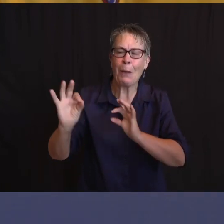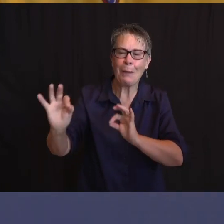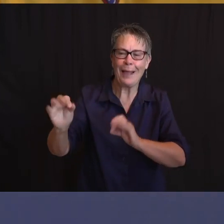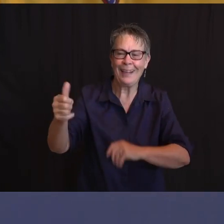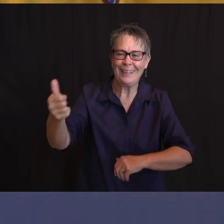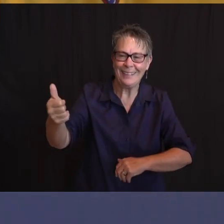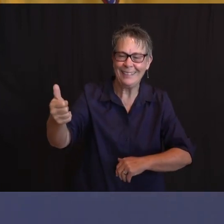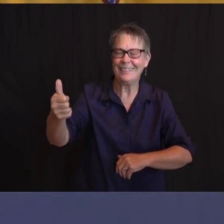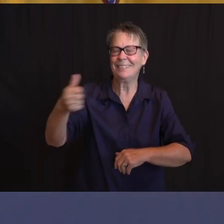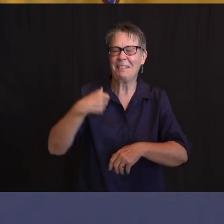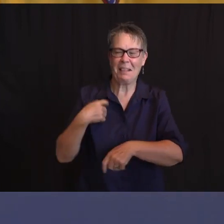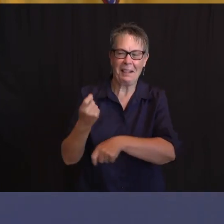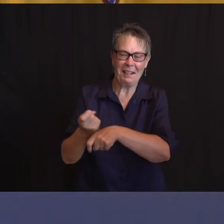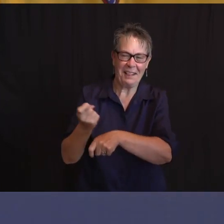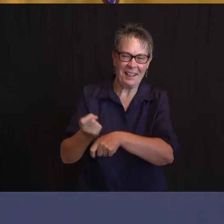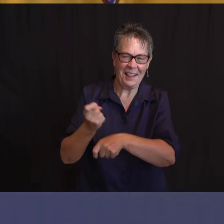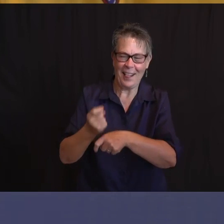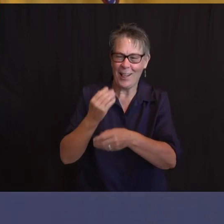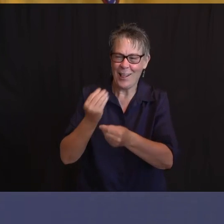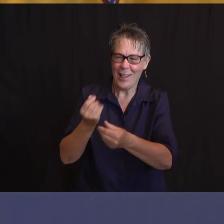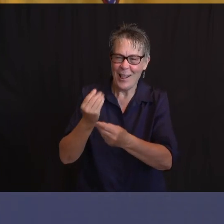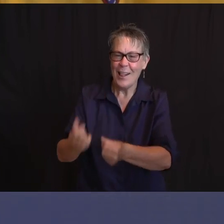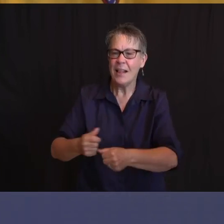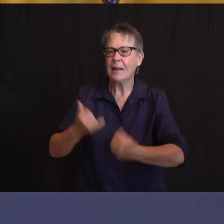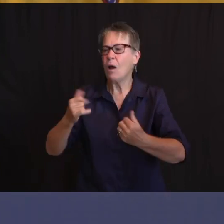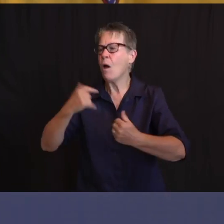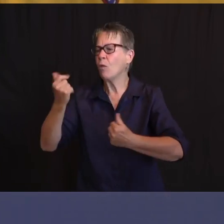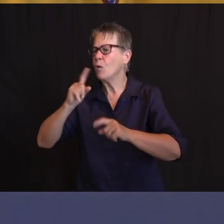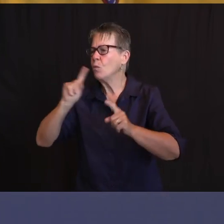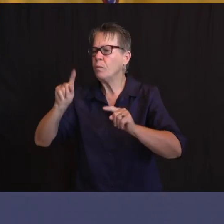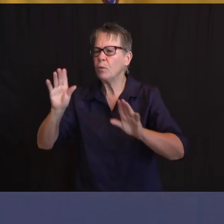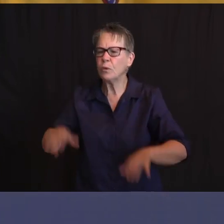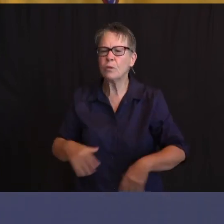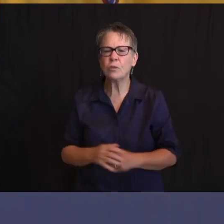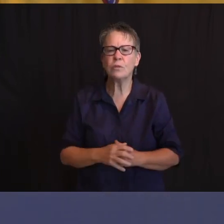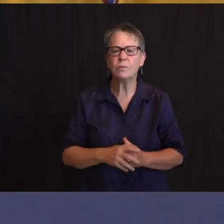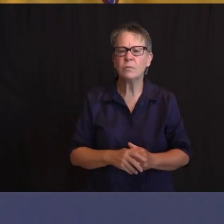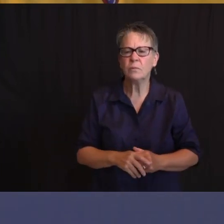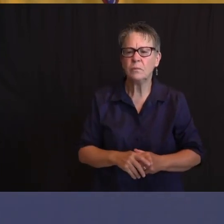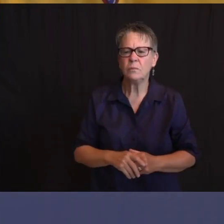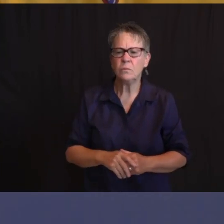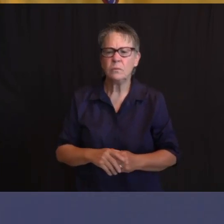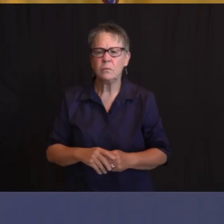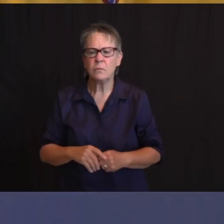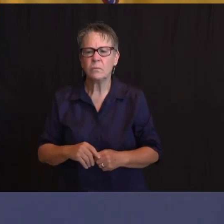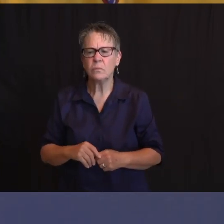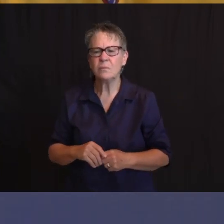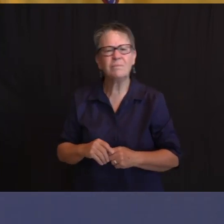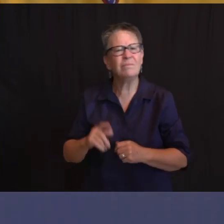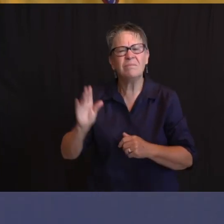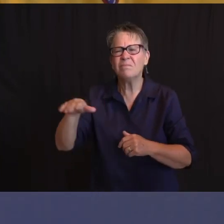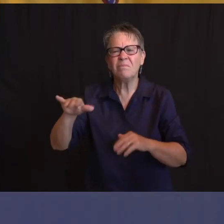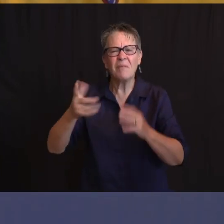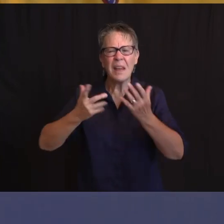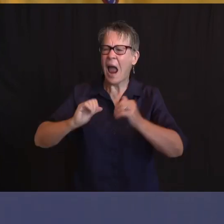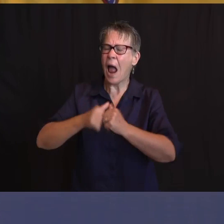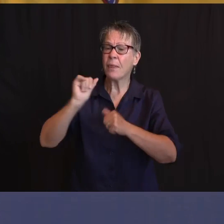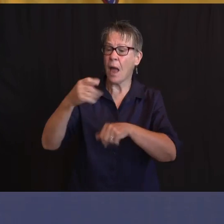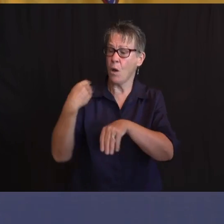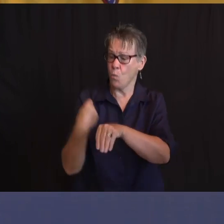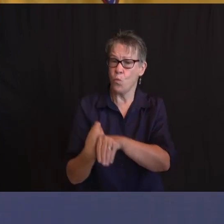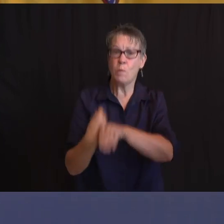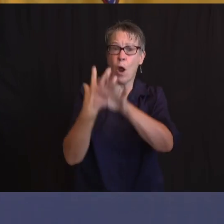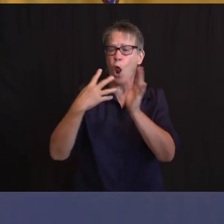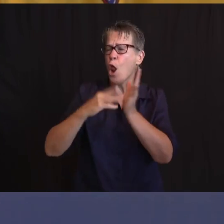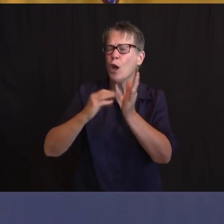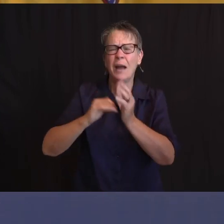up with any solutions to make remote learning better or improve it for special education students who require significant support, or